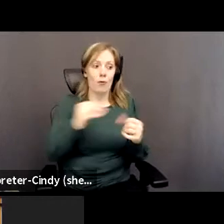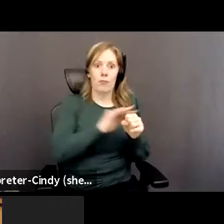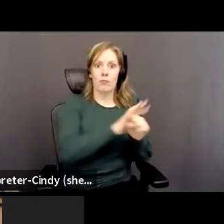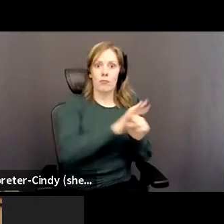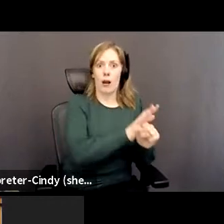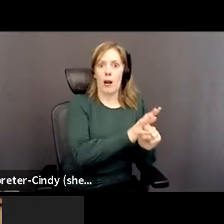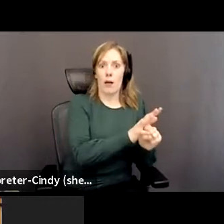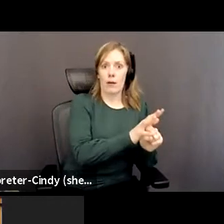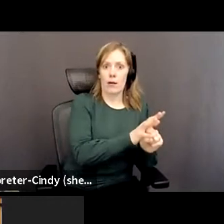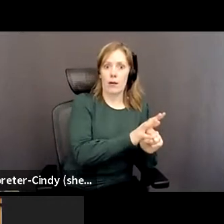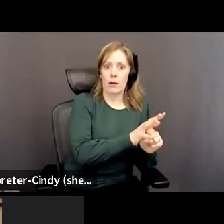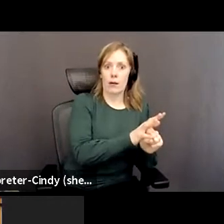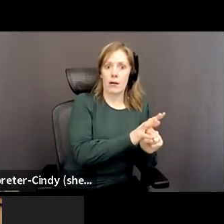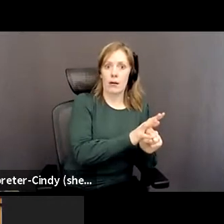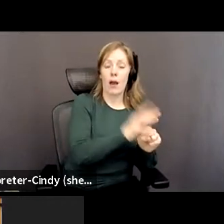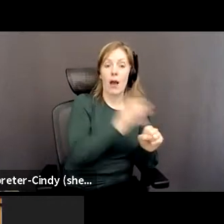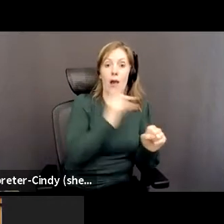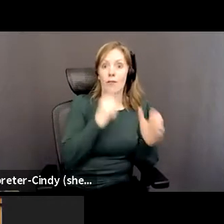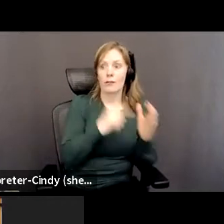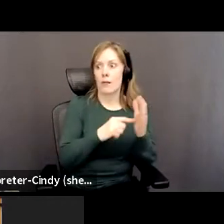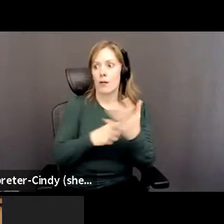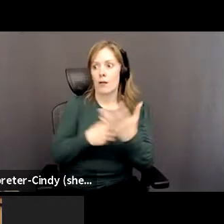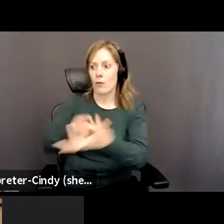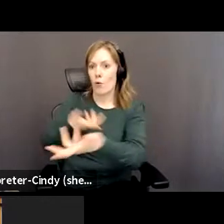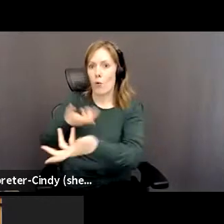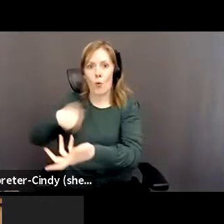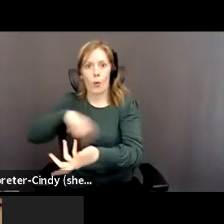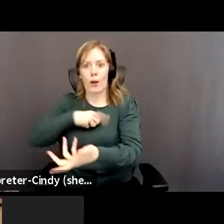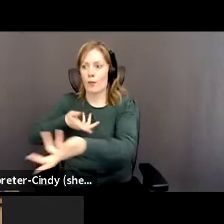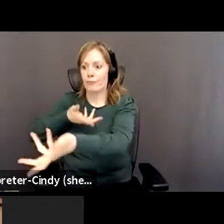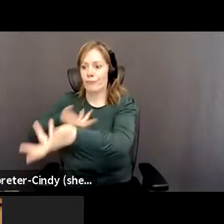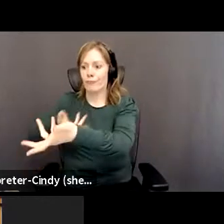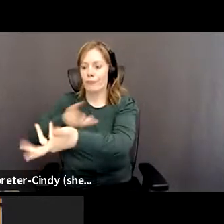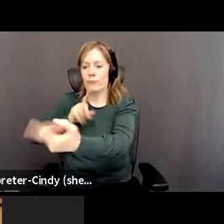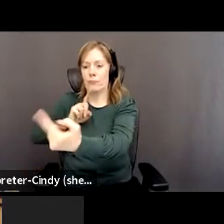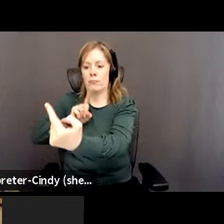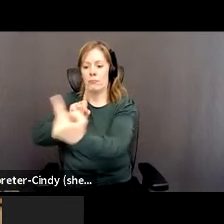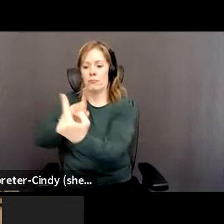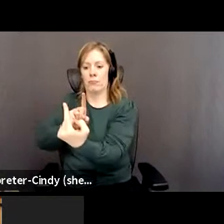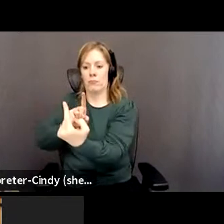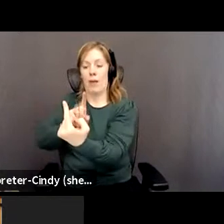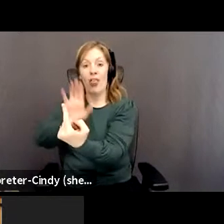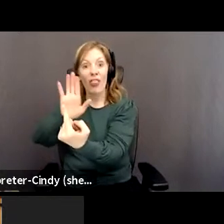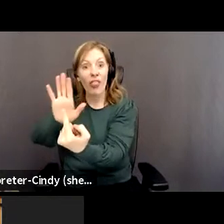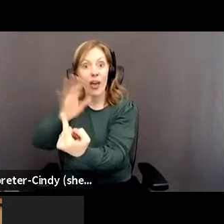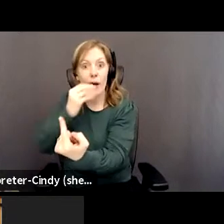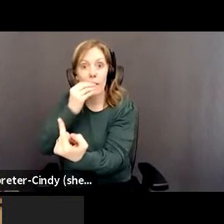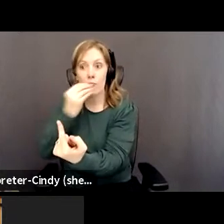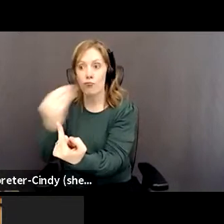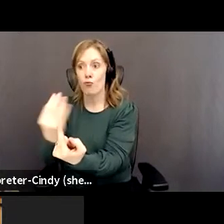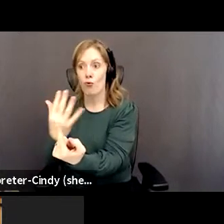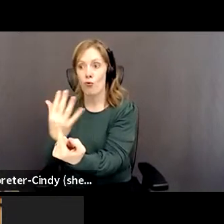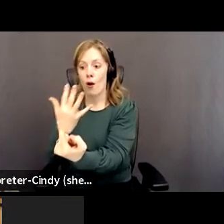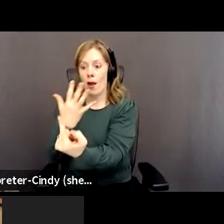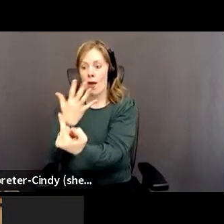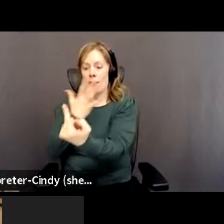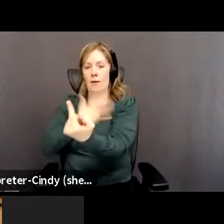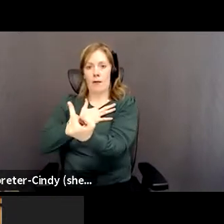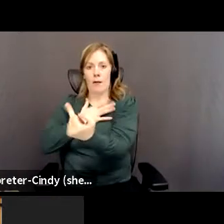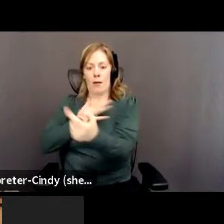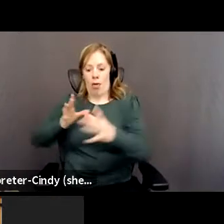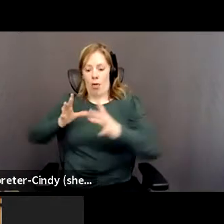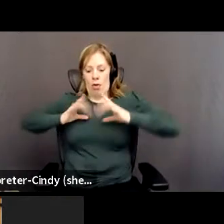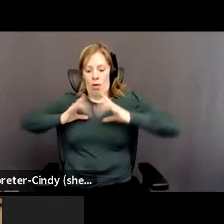of the somebody else becomes dangerous, right? Like, let's, for me, that was really, I was like, how do we rethink